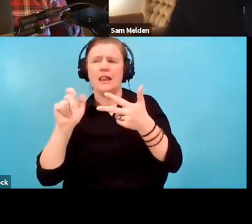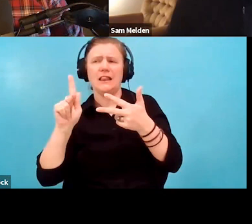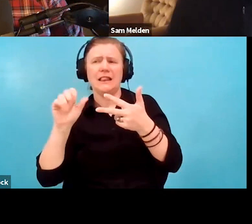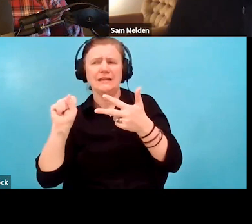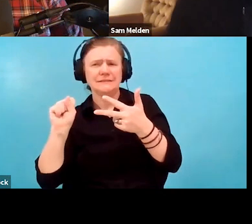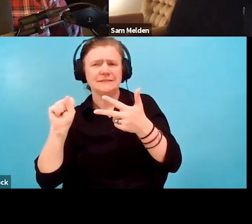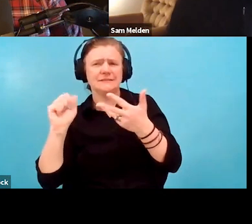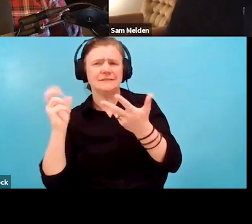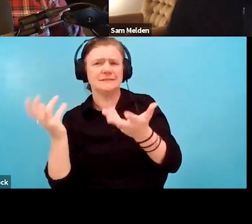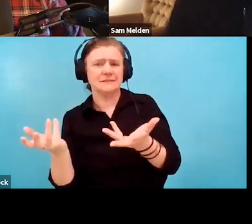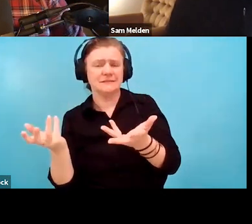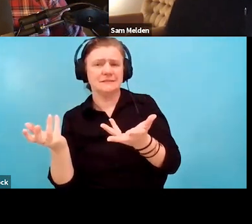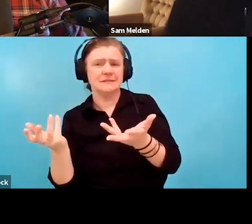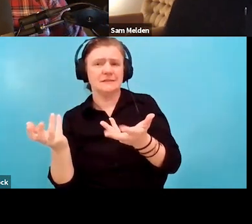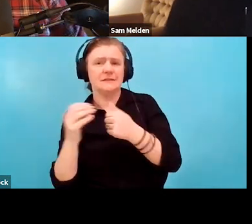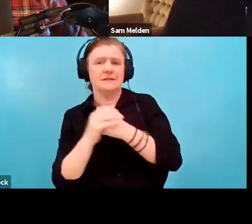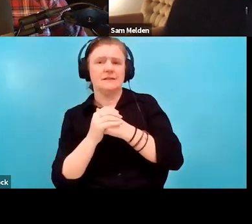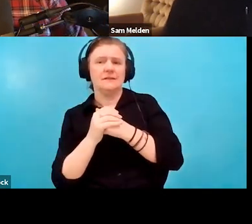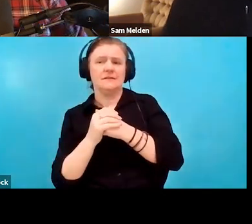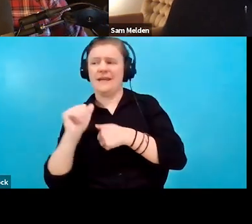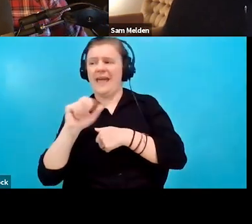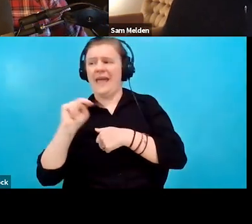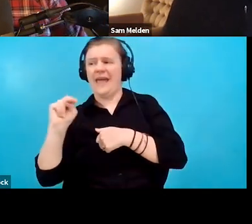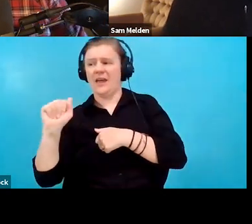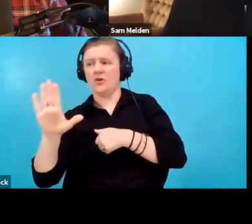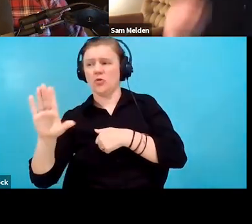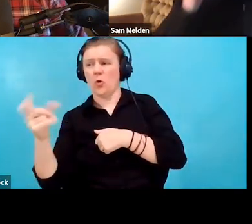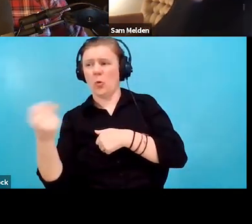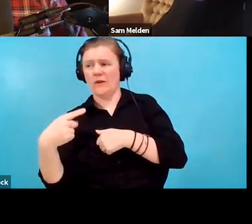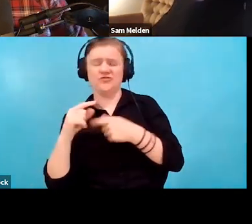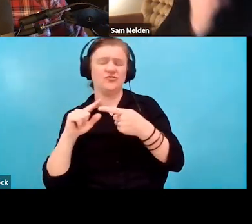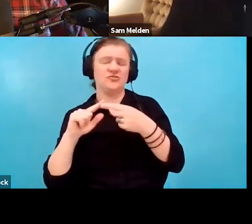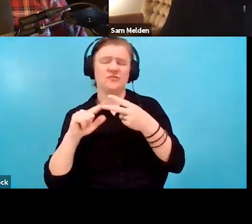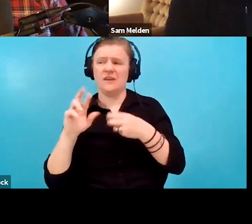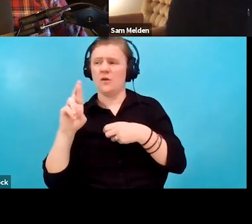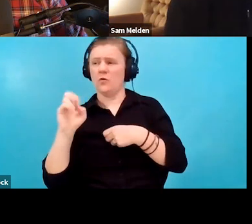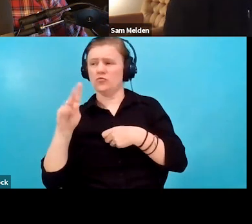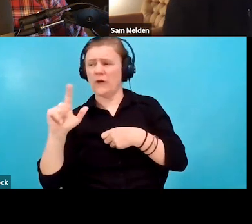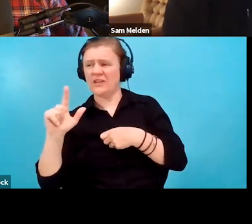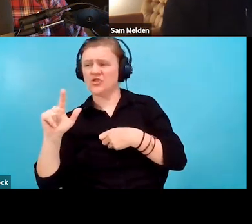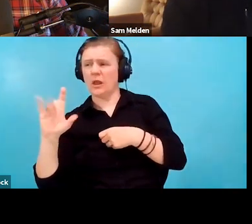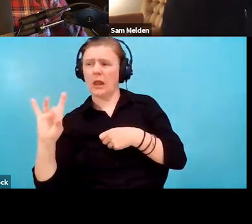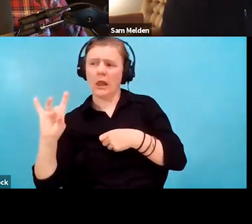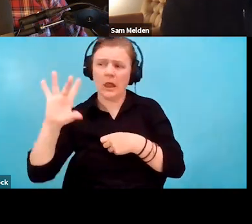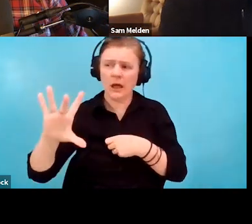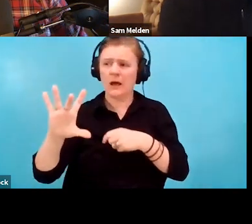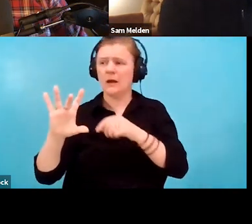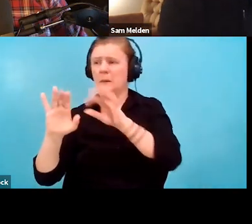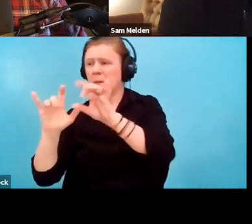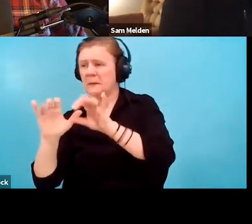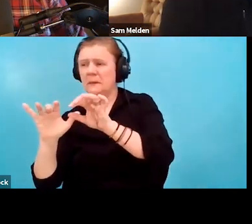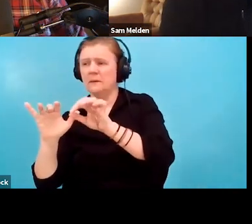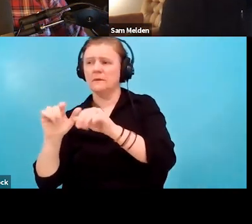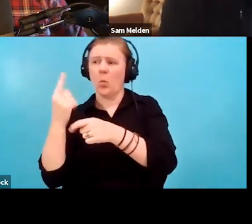that the Facebook question that Anna asked, Rachel Ryan jumped in and put a